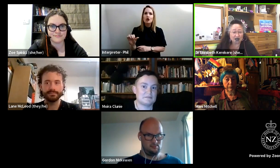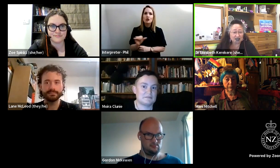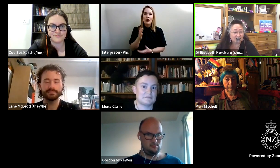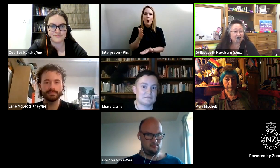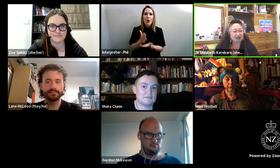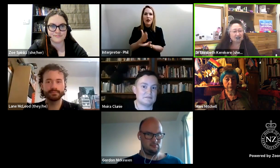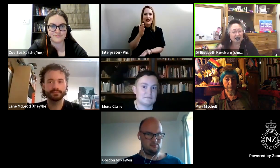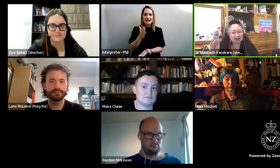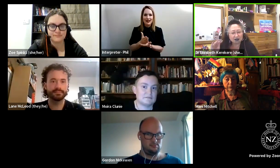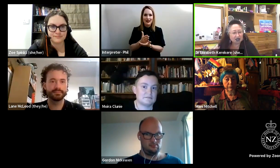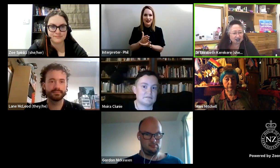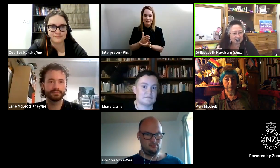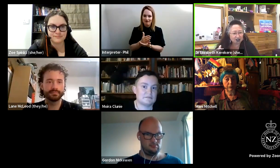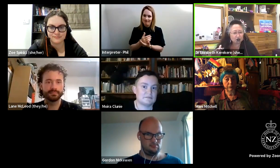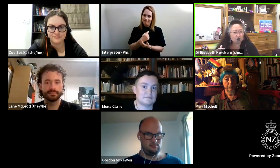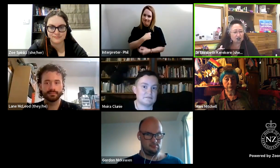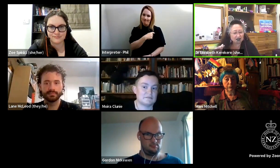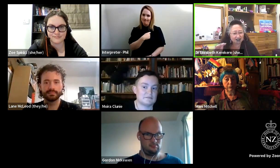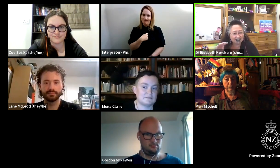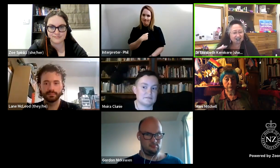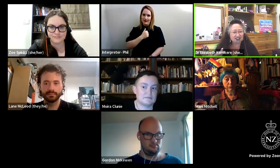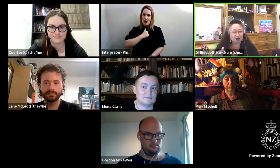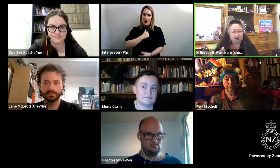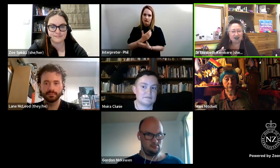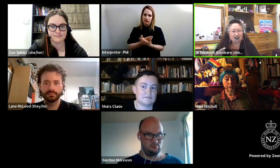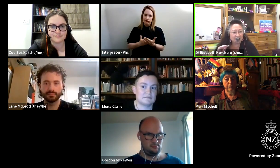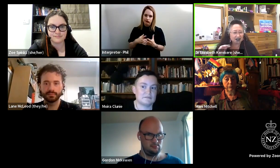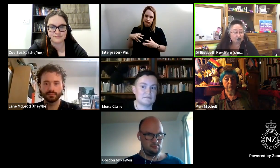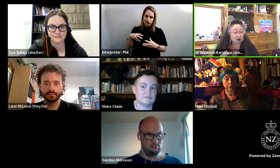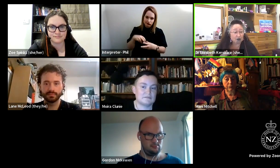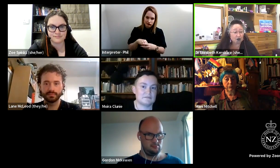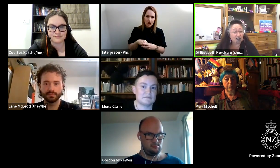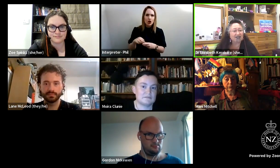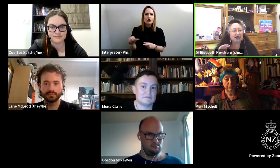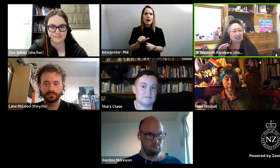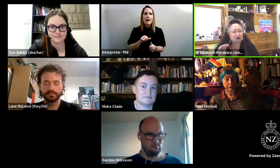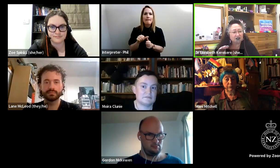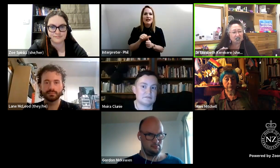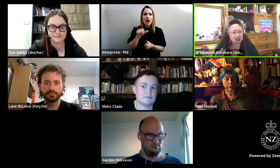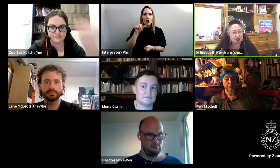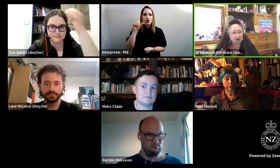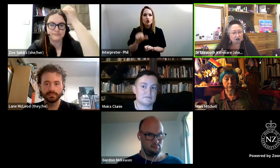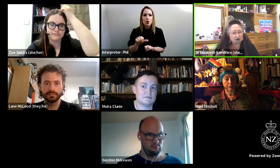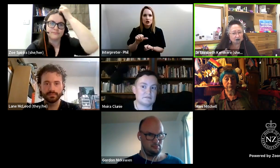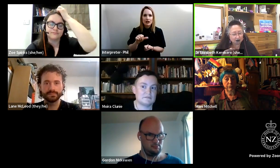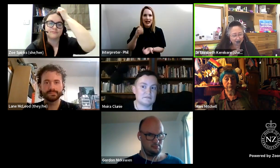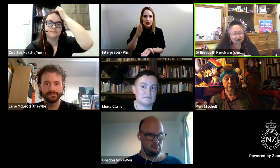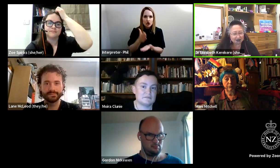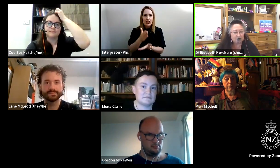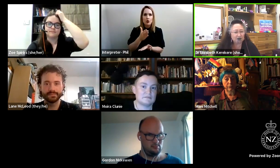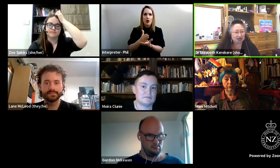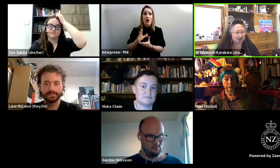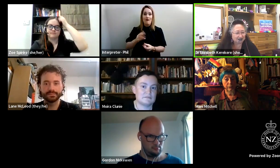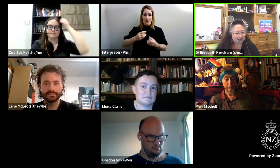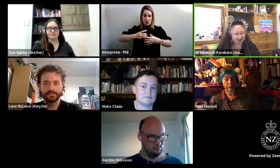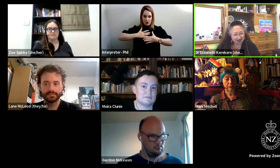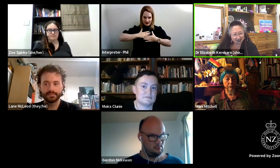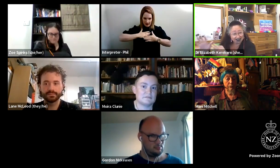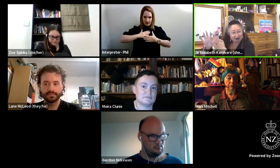It's better to have something that's short, that's genuine, and it's from you, that's finished and